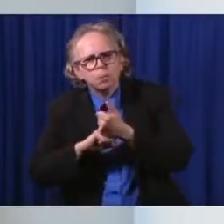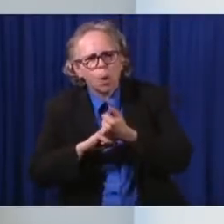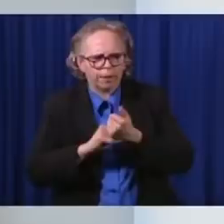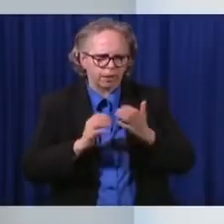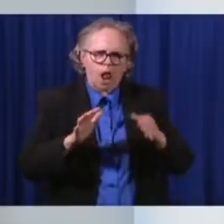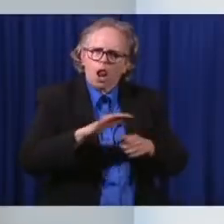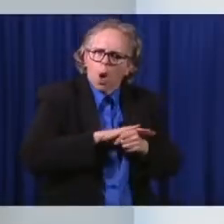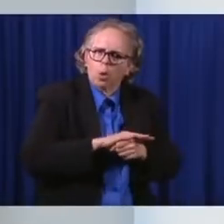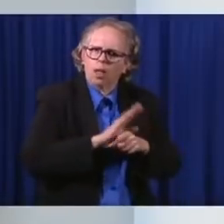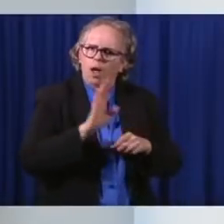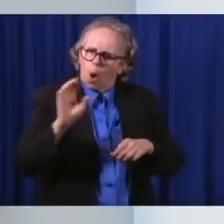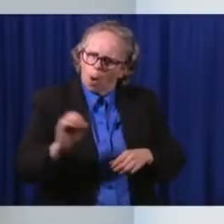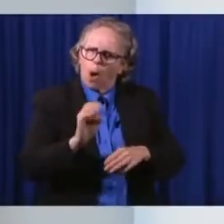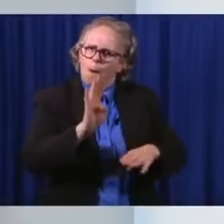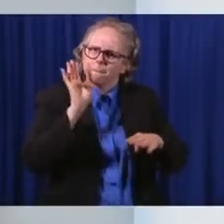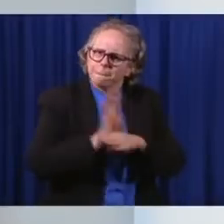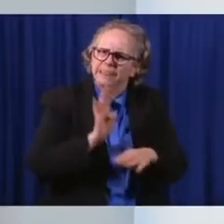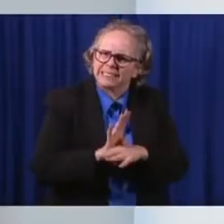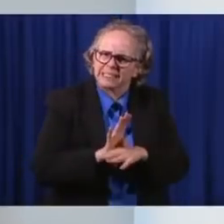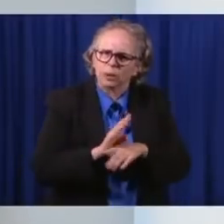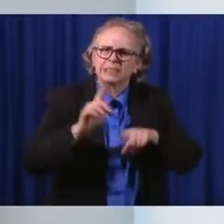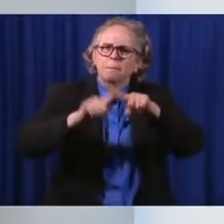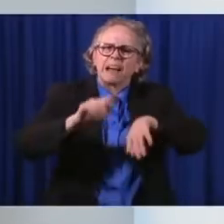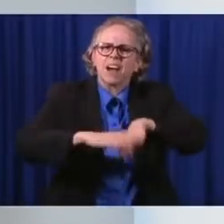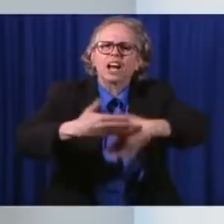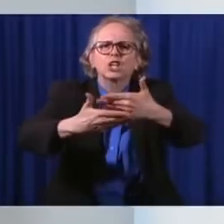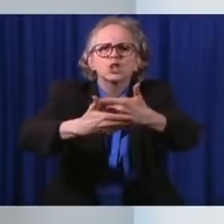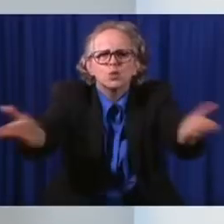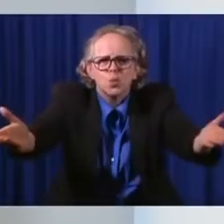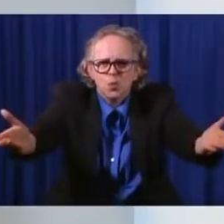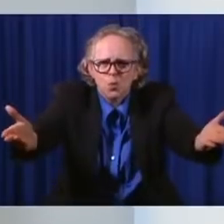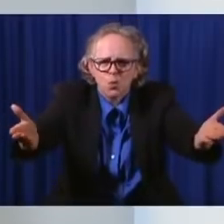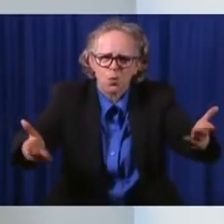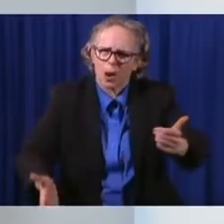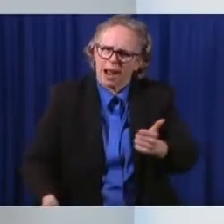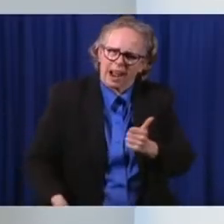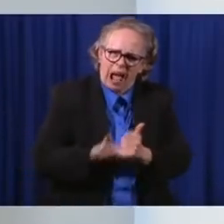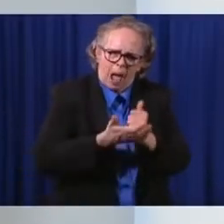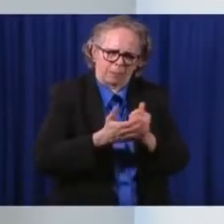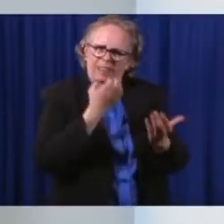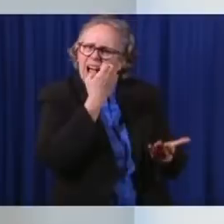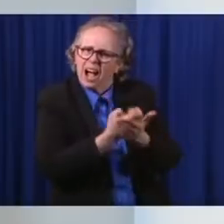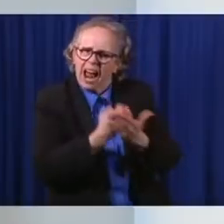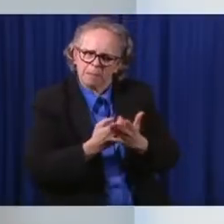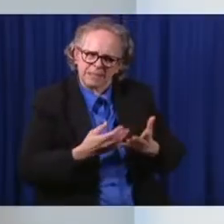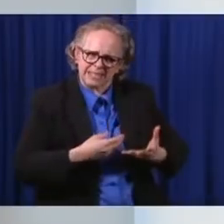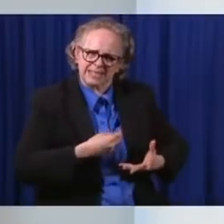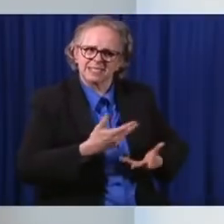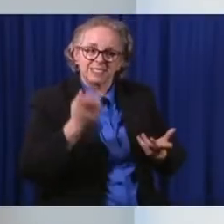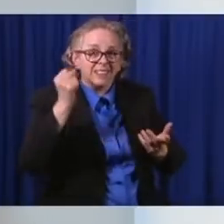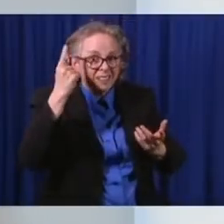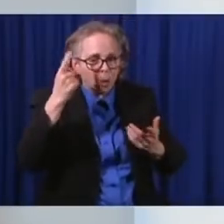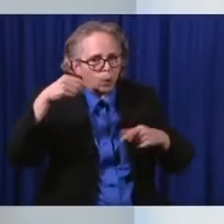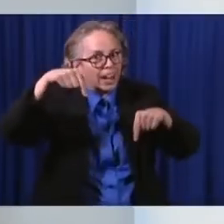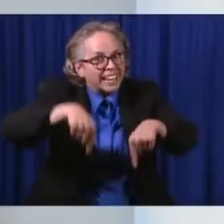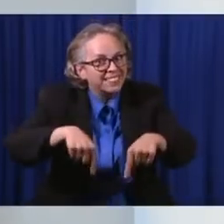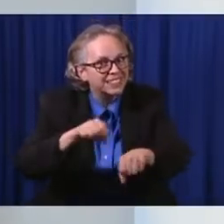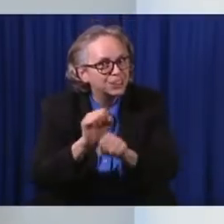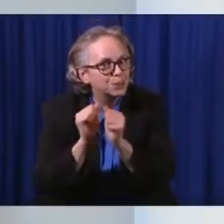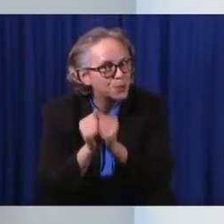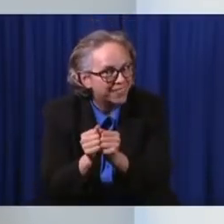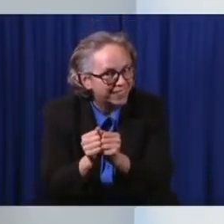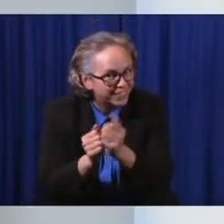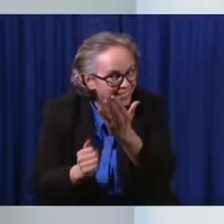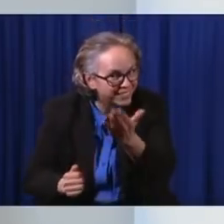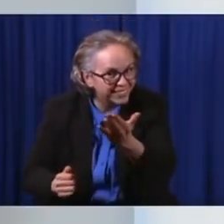Ohio as we reopen, rebuild, and re-energize our economy. We are all in this together. That work continues, and we continue